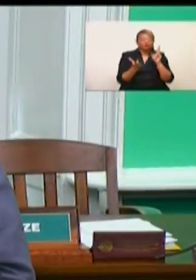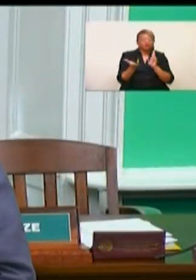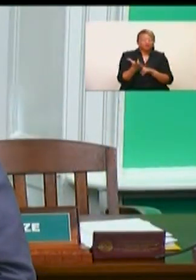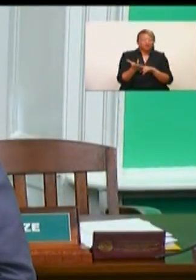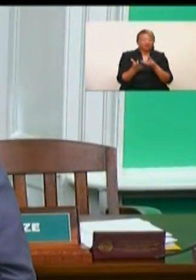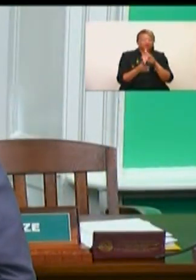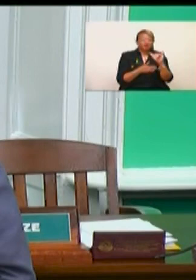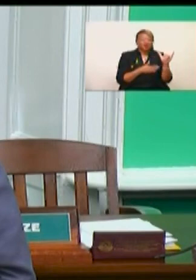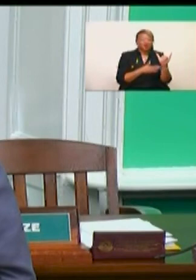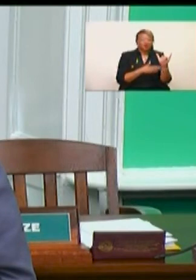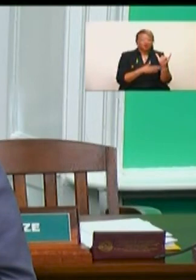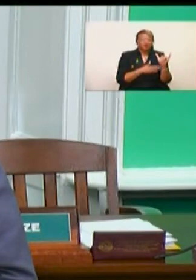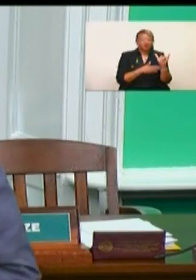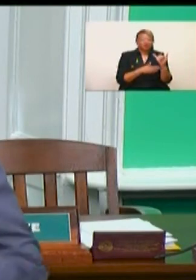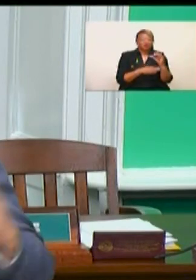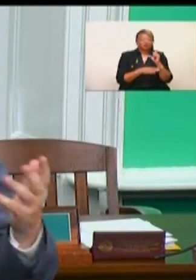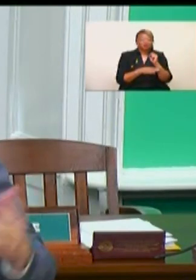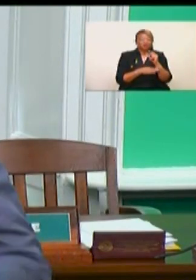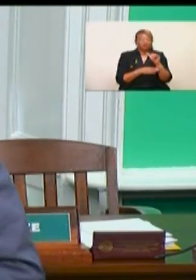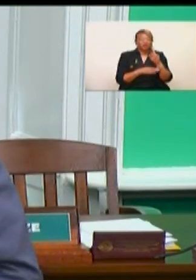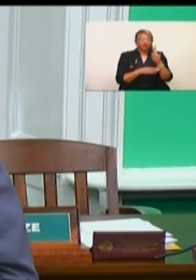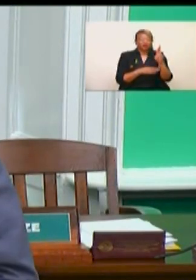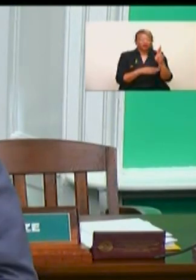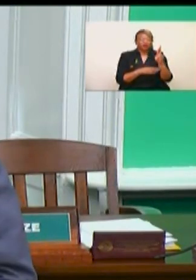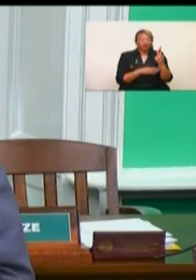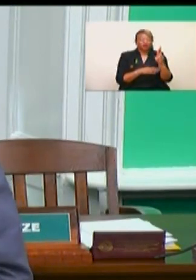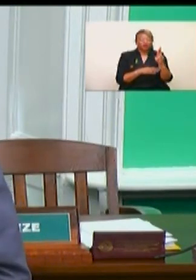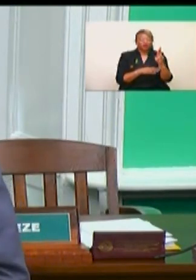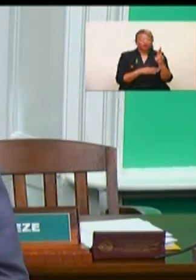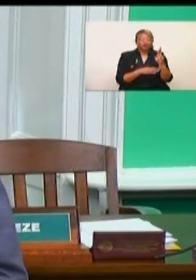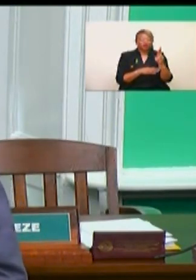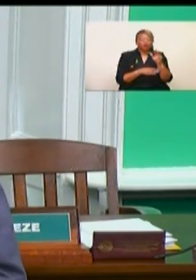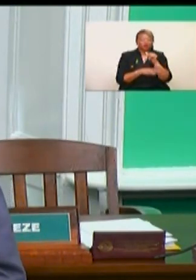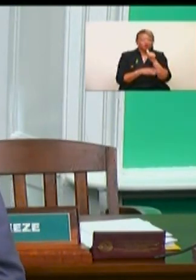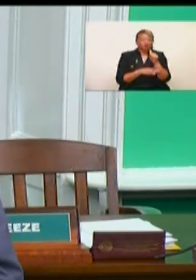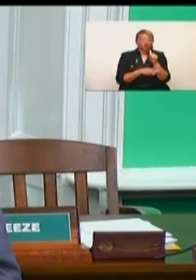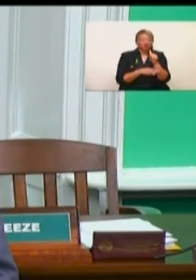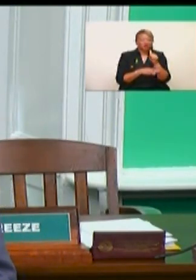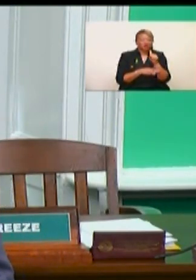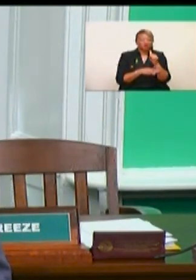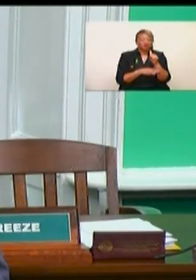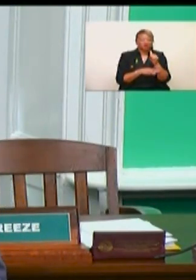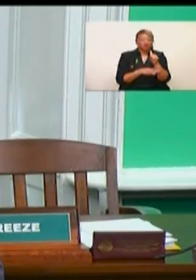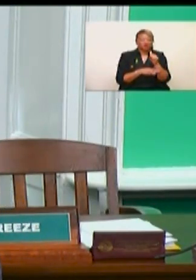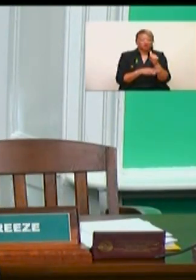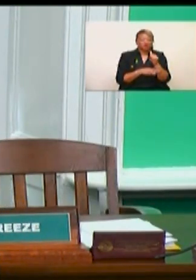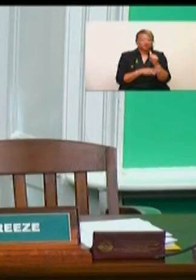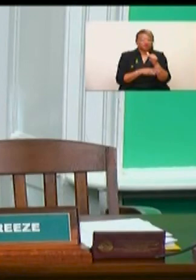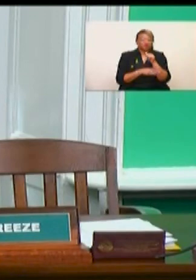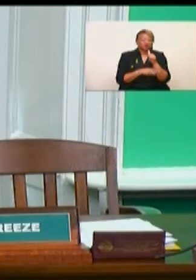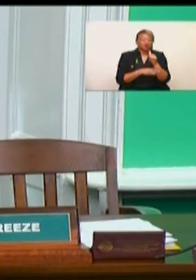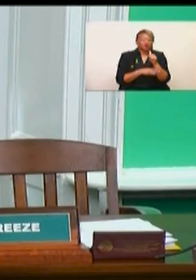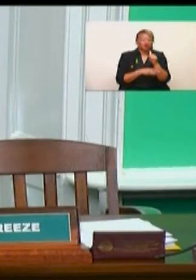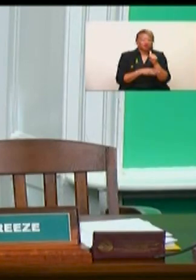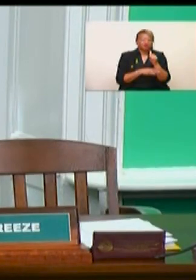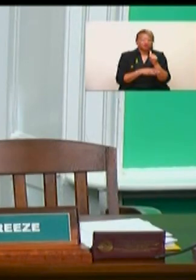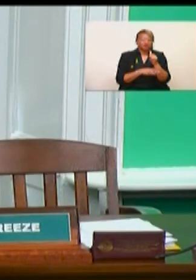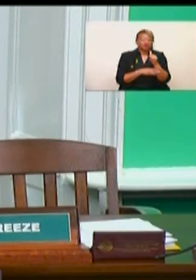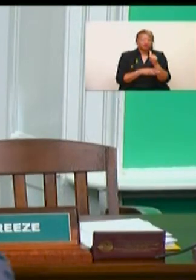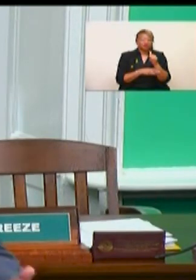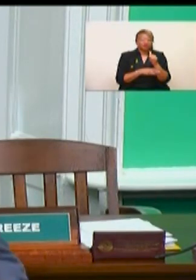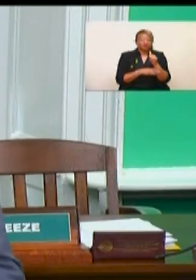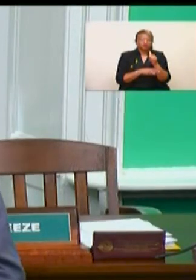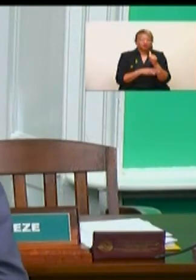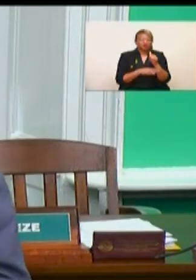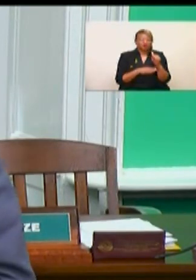the surveyor. I'm just advising that it's not as abnormal a practice as may have been represented